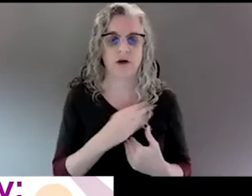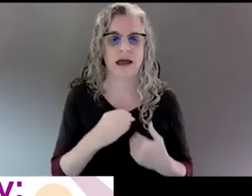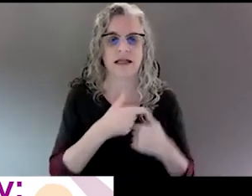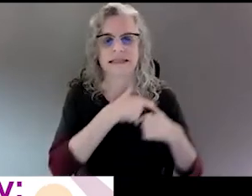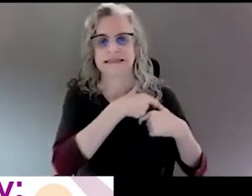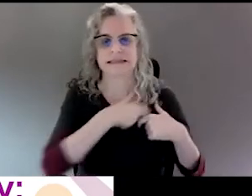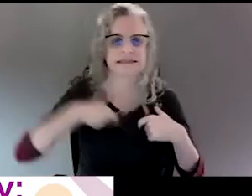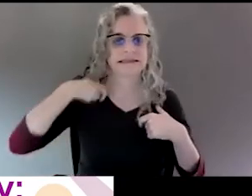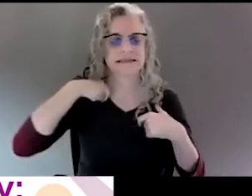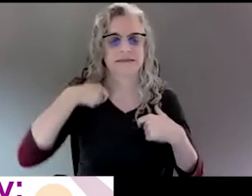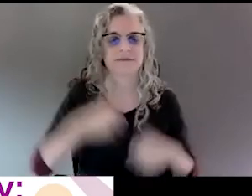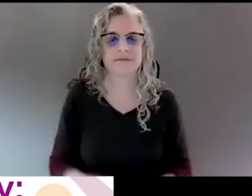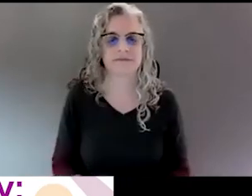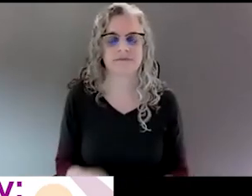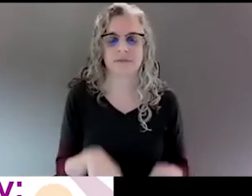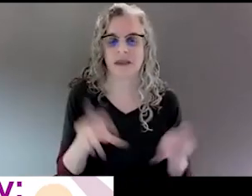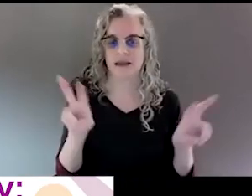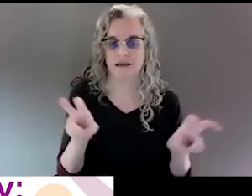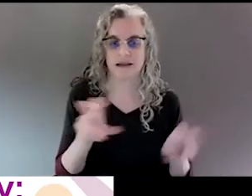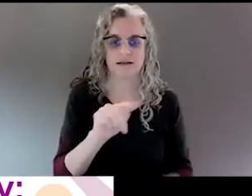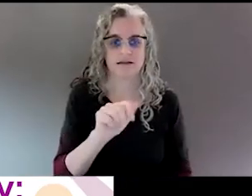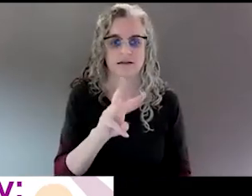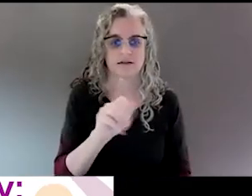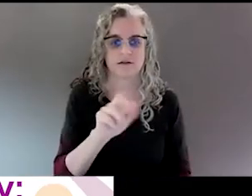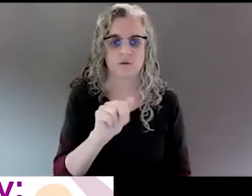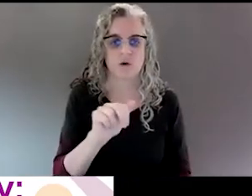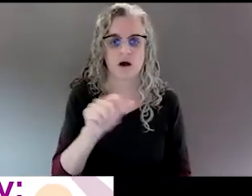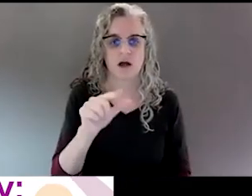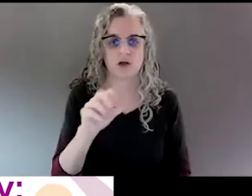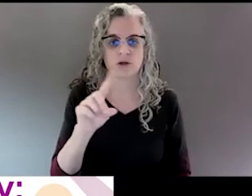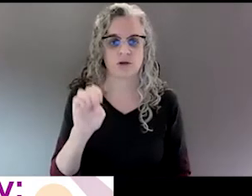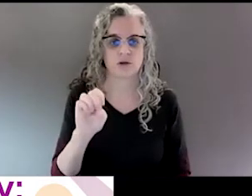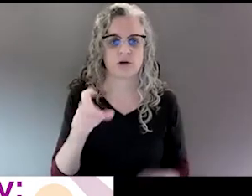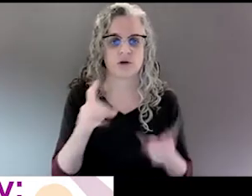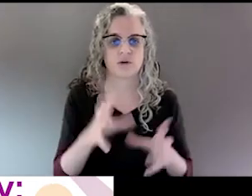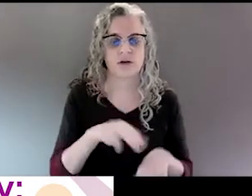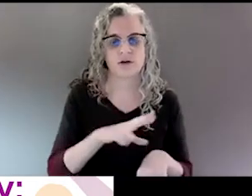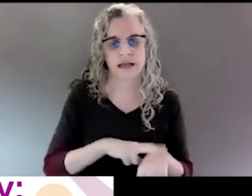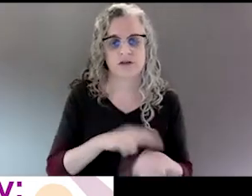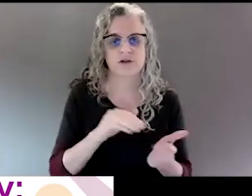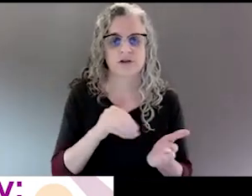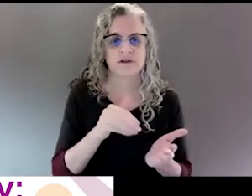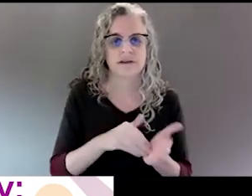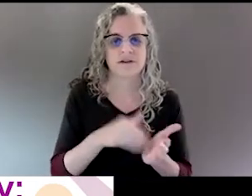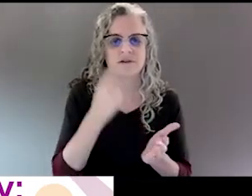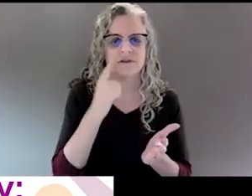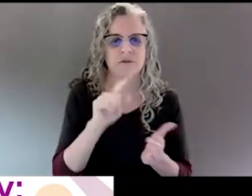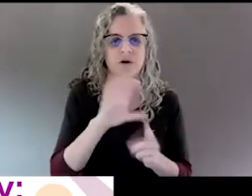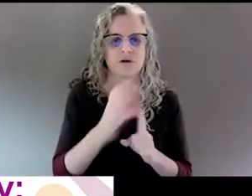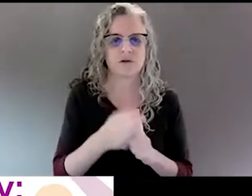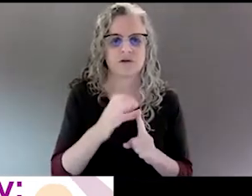Text: Tawara Good, Director, National Center for Cultural Competence, NCCC at